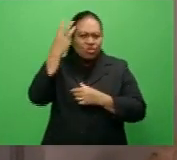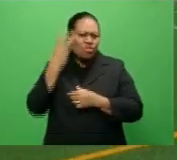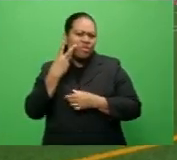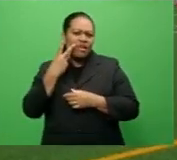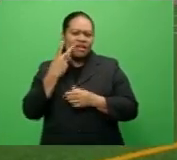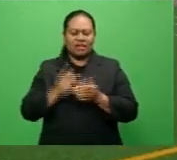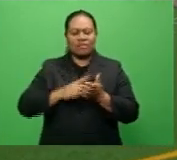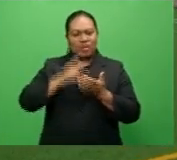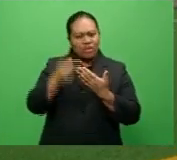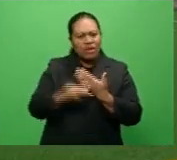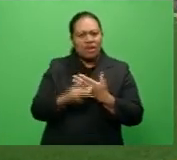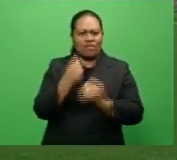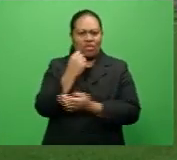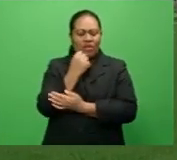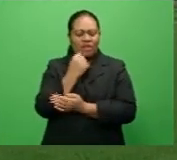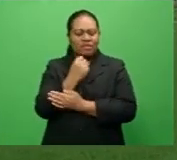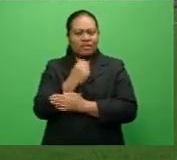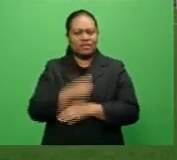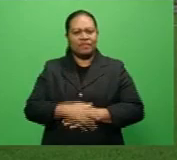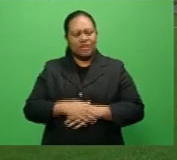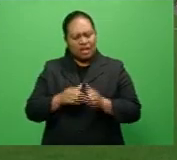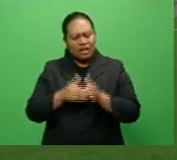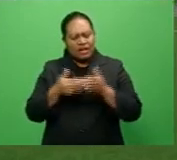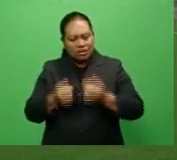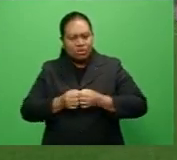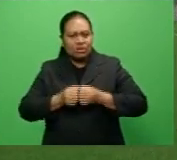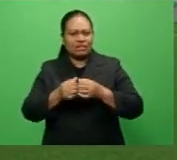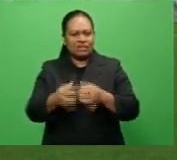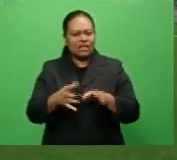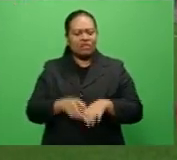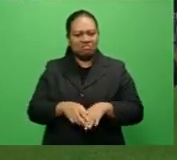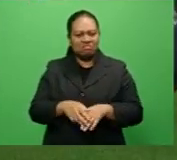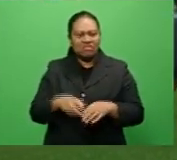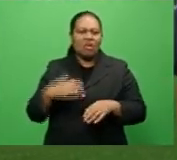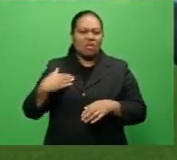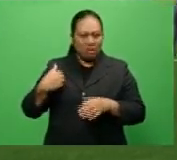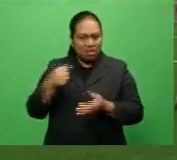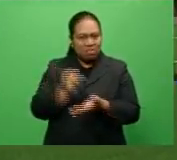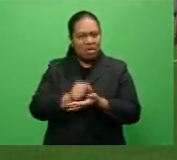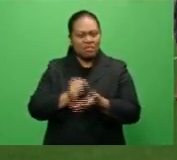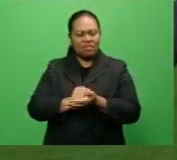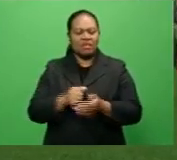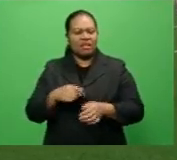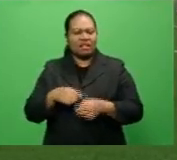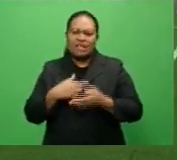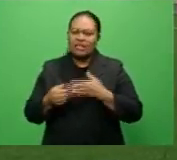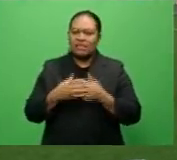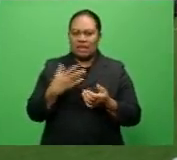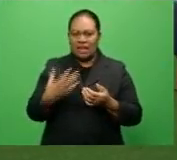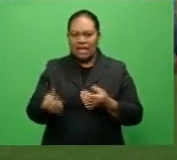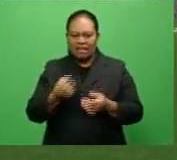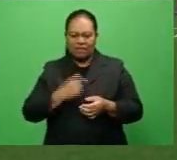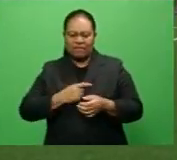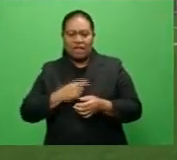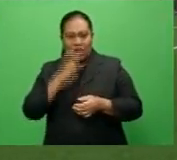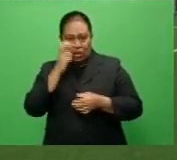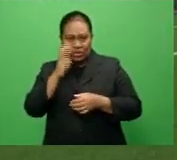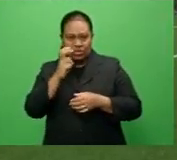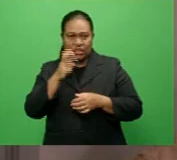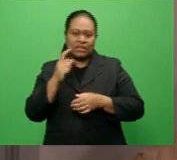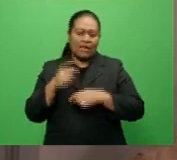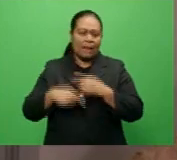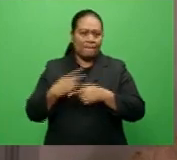program going, which was really starting to go really well just prior to COVID-19 and the restrictions and all that.